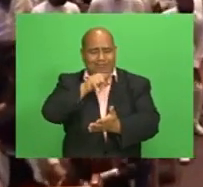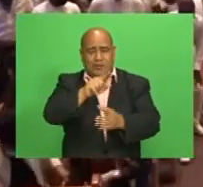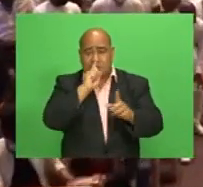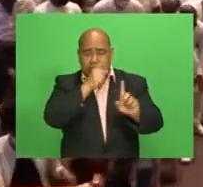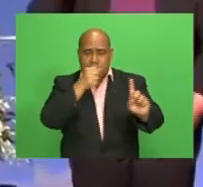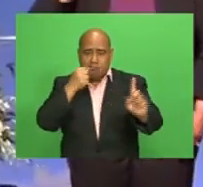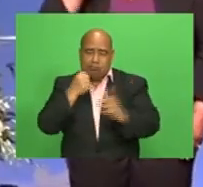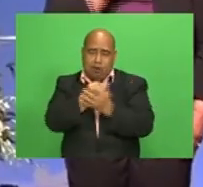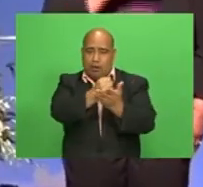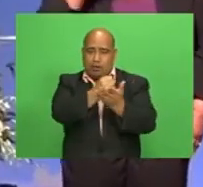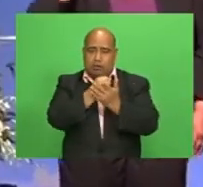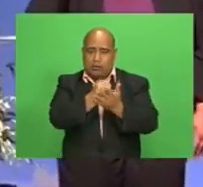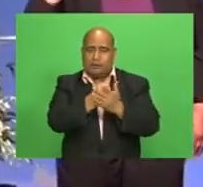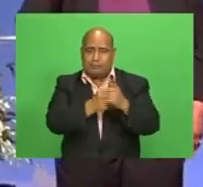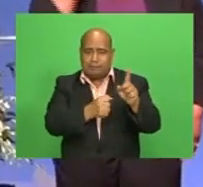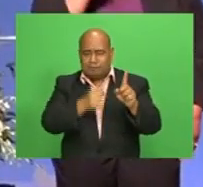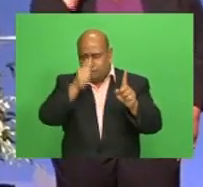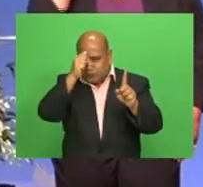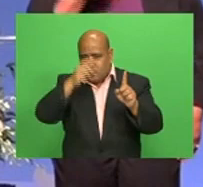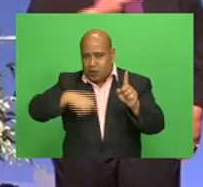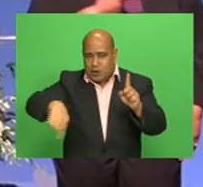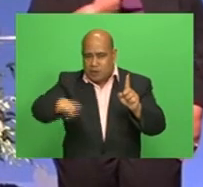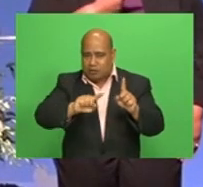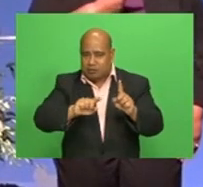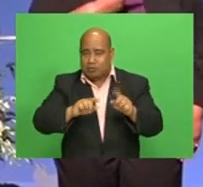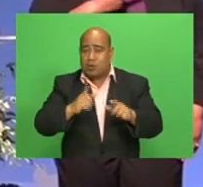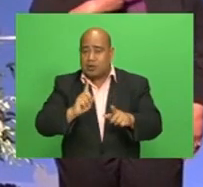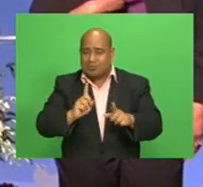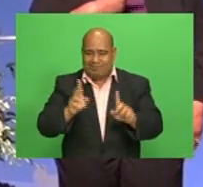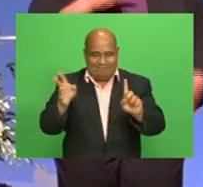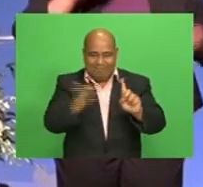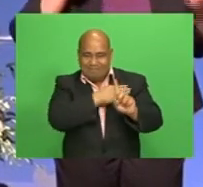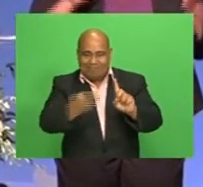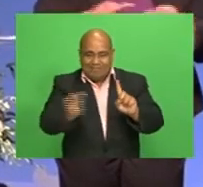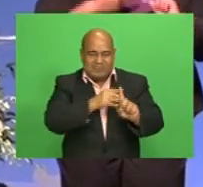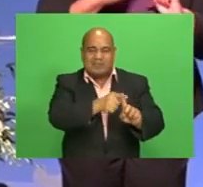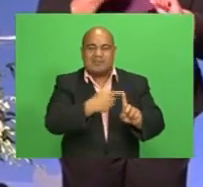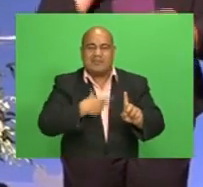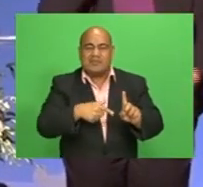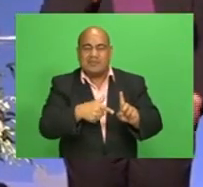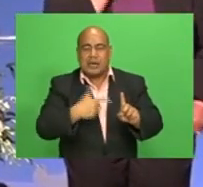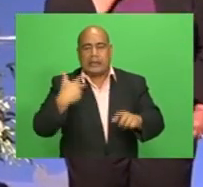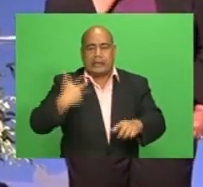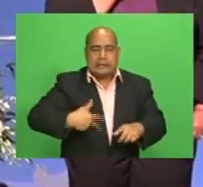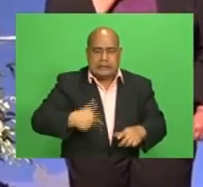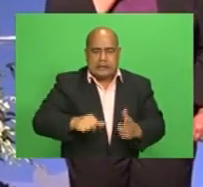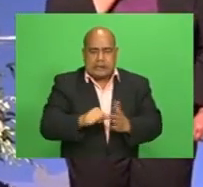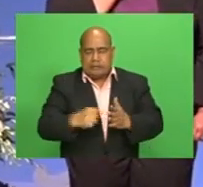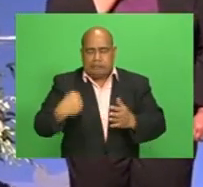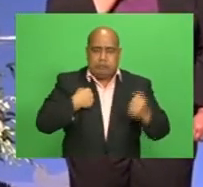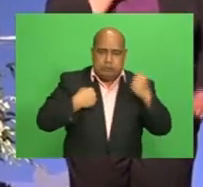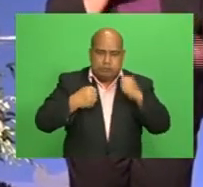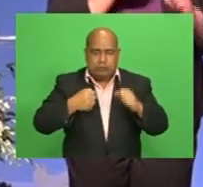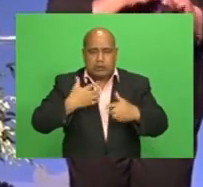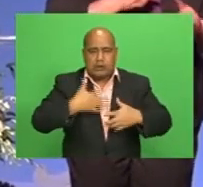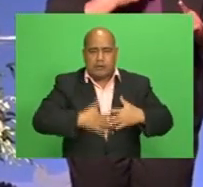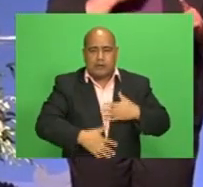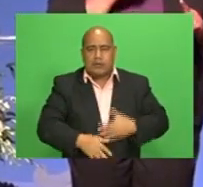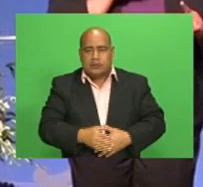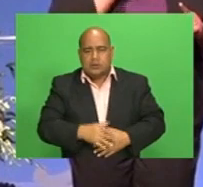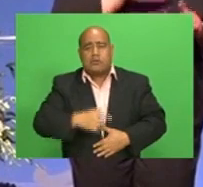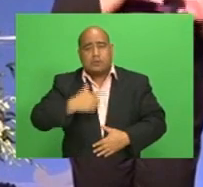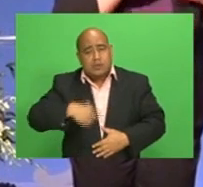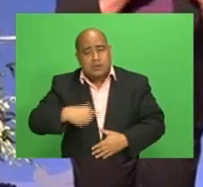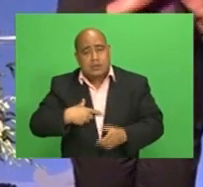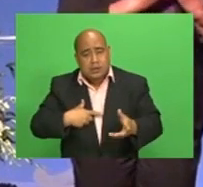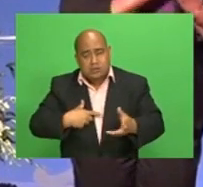they know better than anyone else the pain they will suffer from the loss